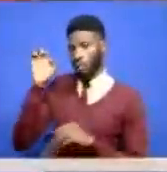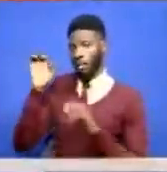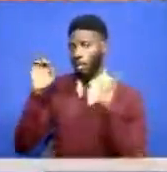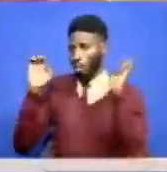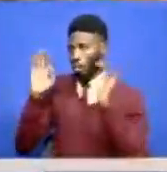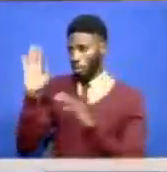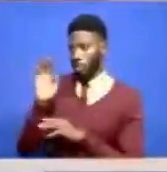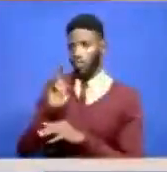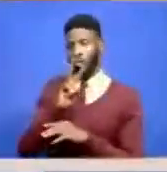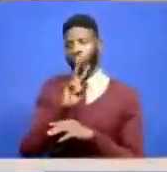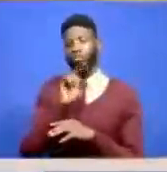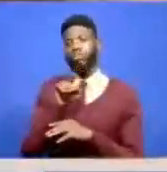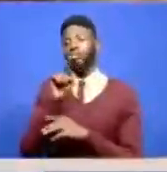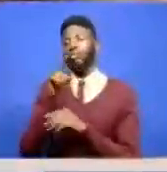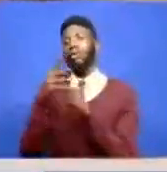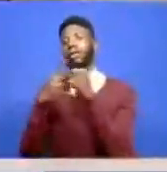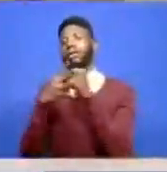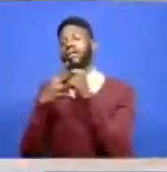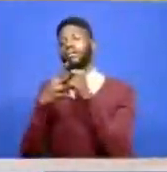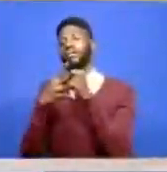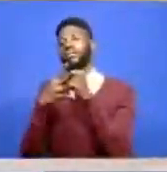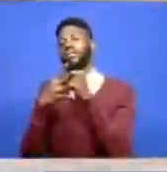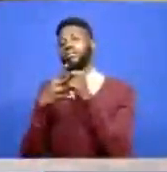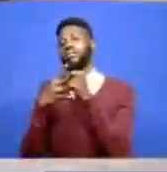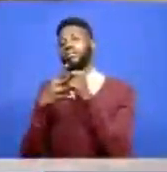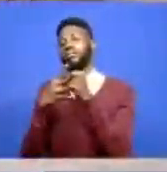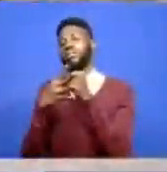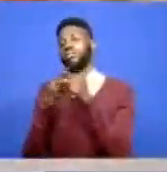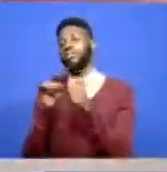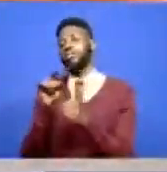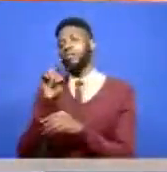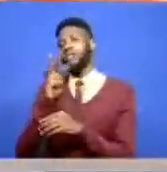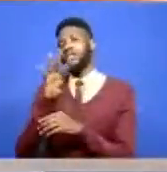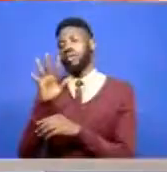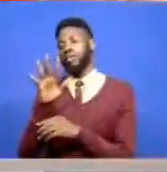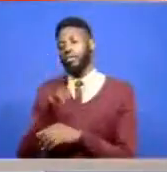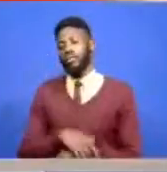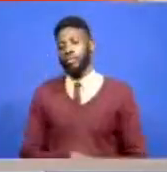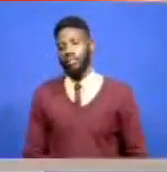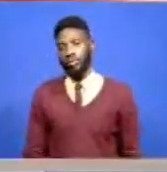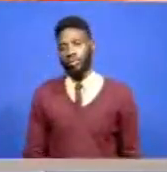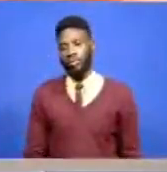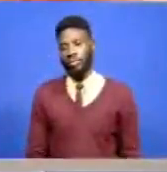35 seconds. For KBC Channel 1 Sport, I am Daniel Wahome.